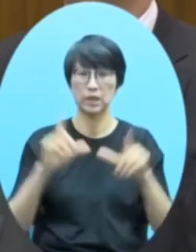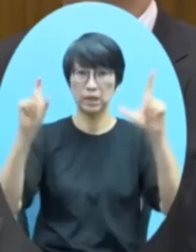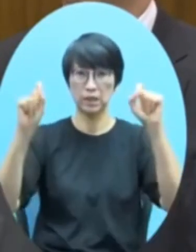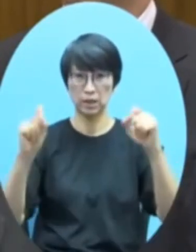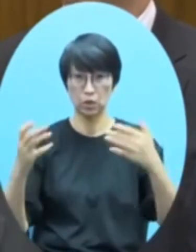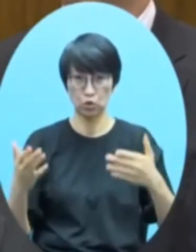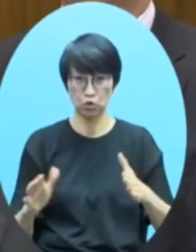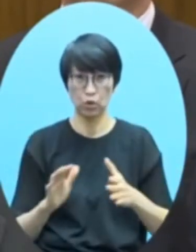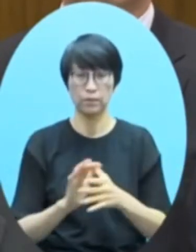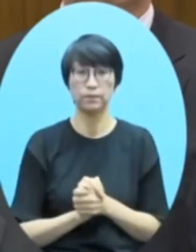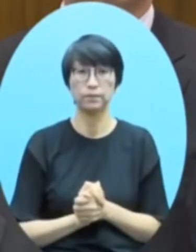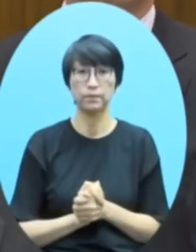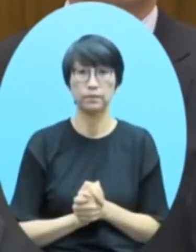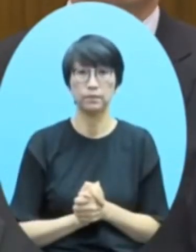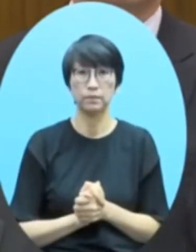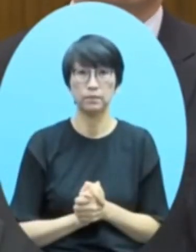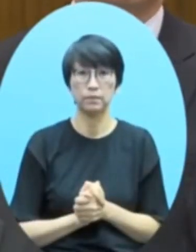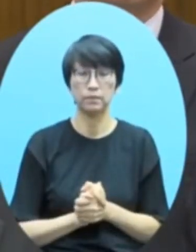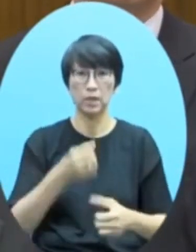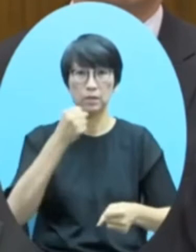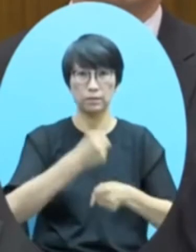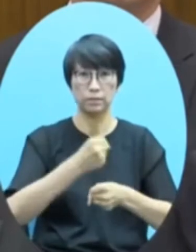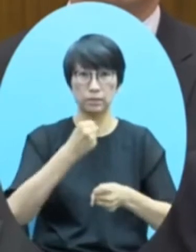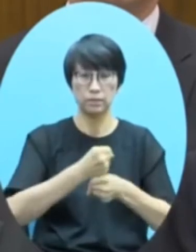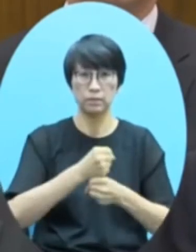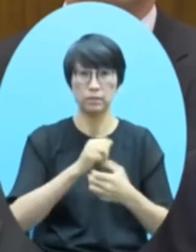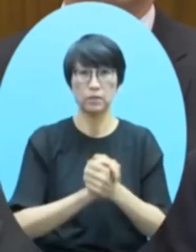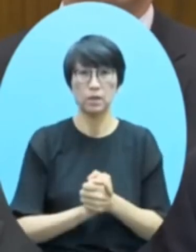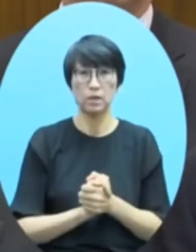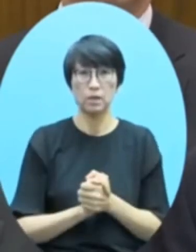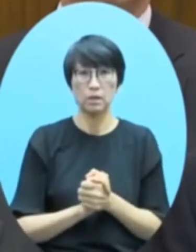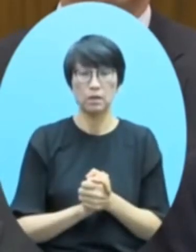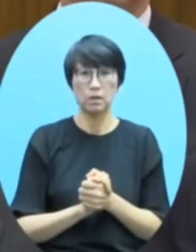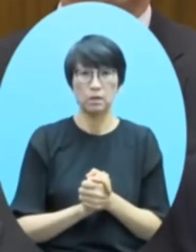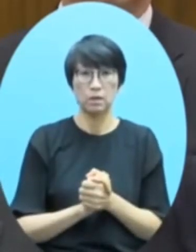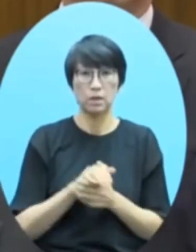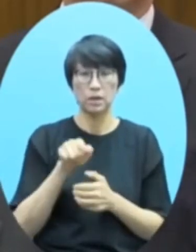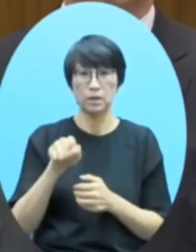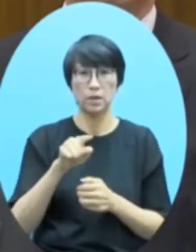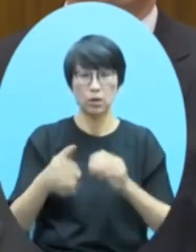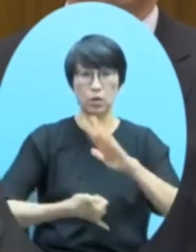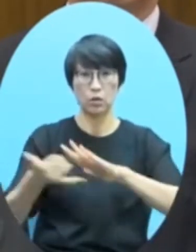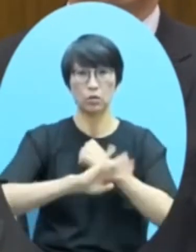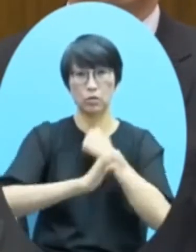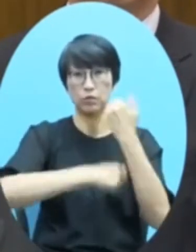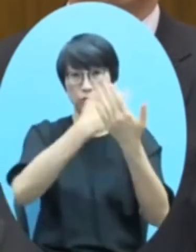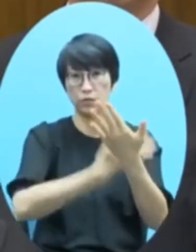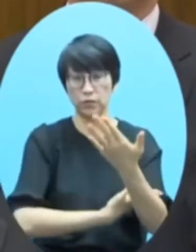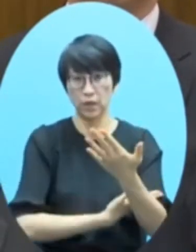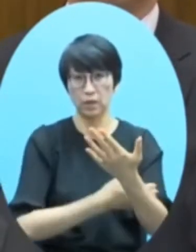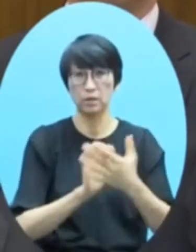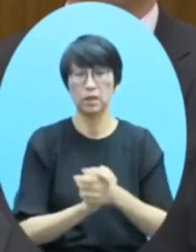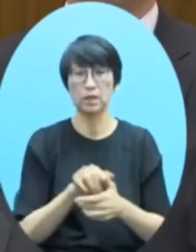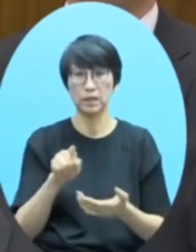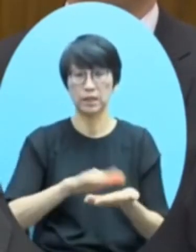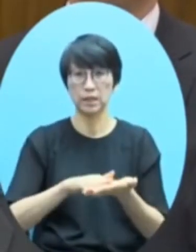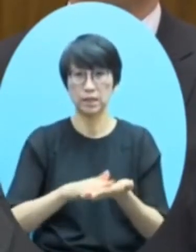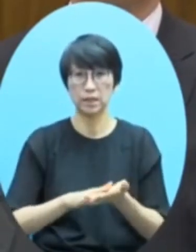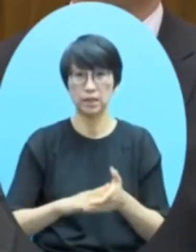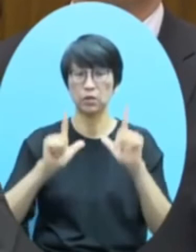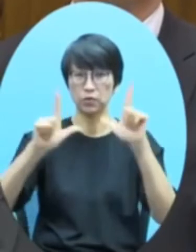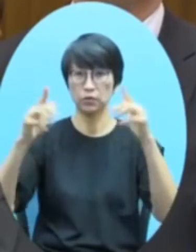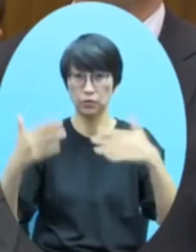described our work in amending the Fugitive Offenders Ordinance as a failure. But I have